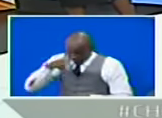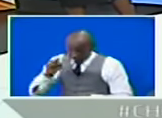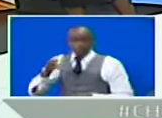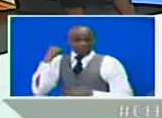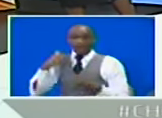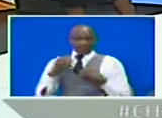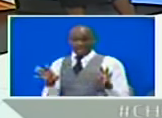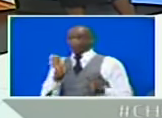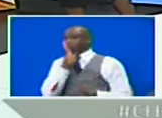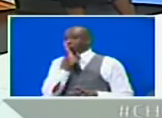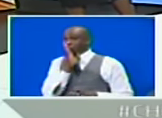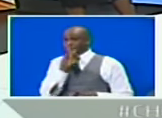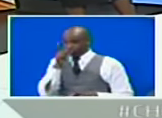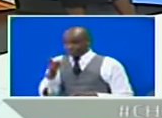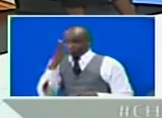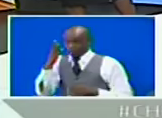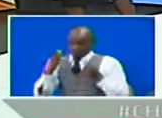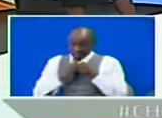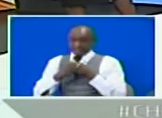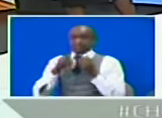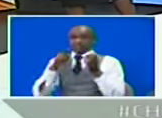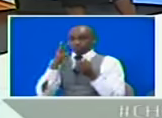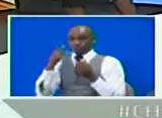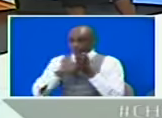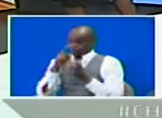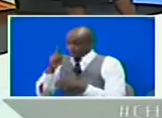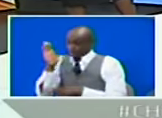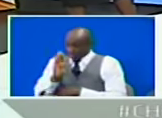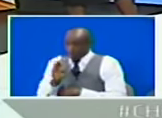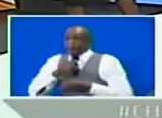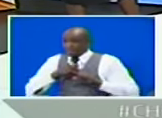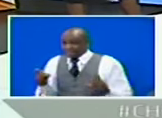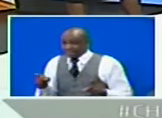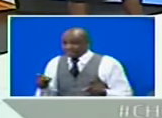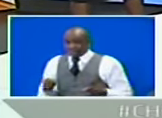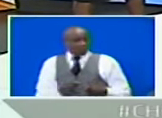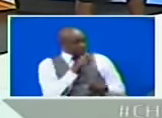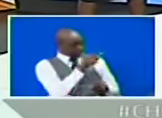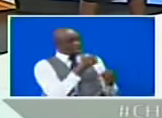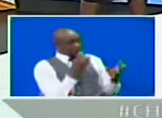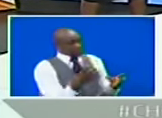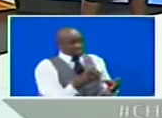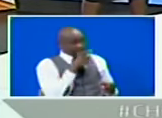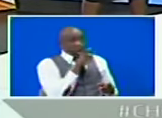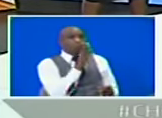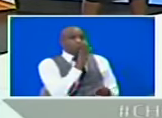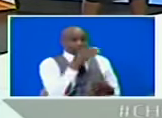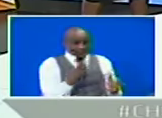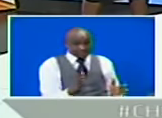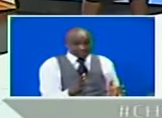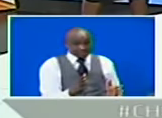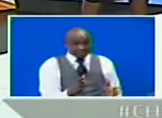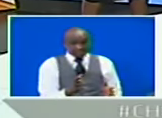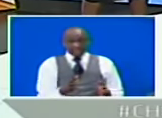have, it is 492.1 billion. Okay. But then... So wait, this is the amount that was then borrowed. This is